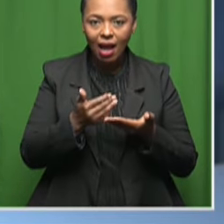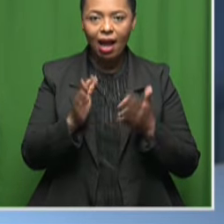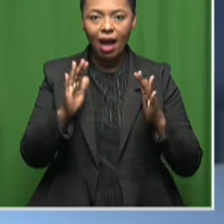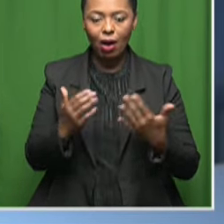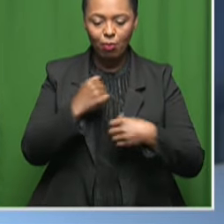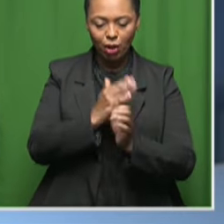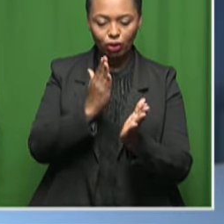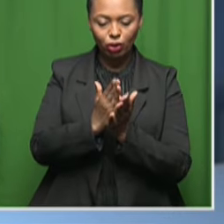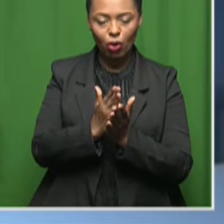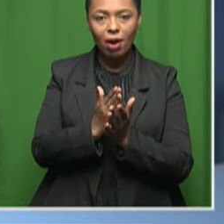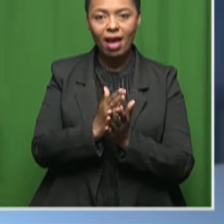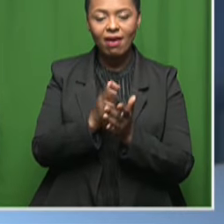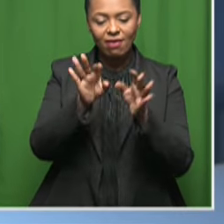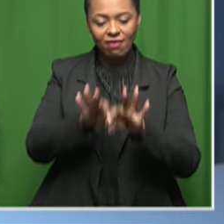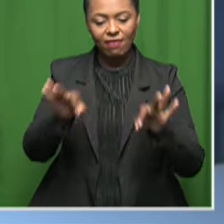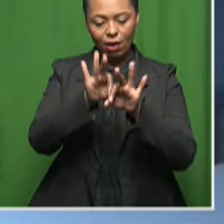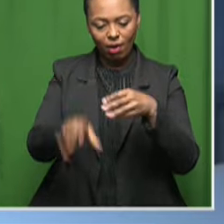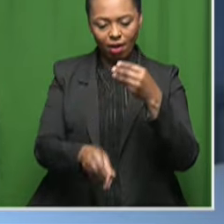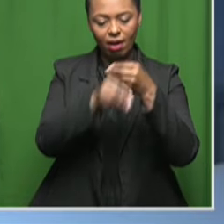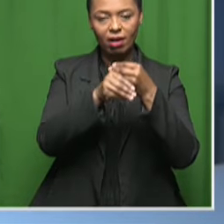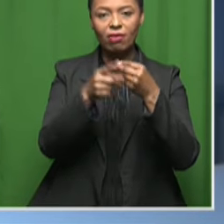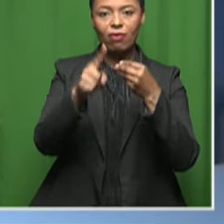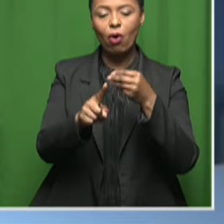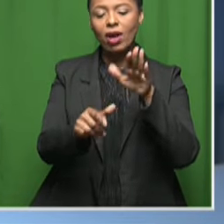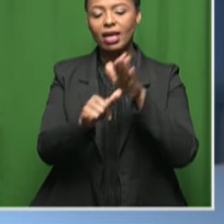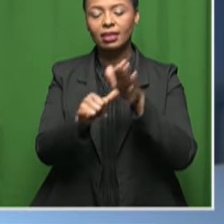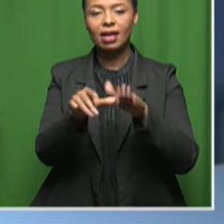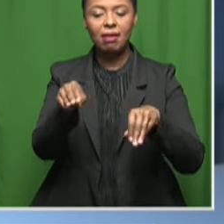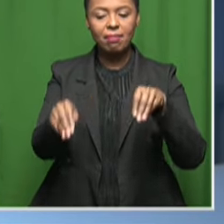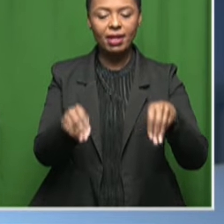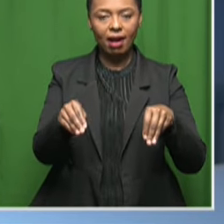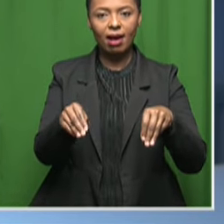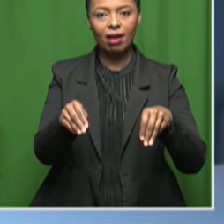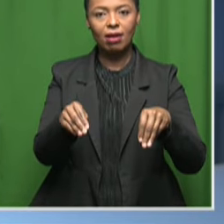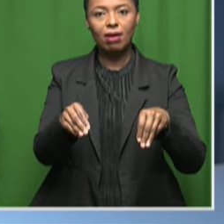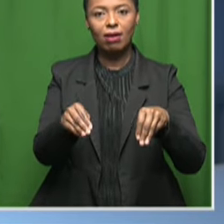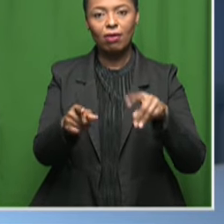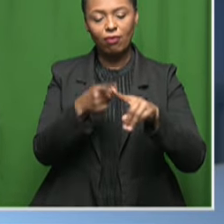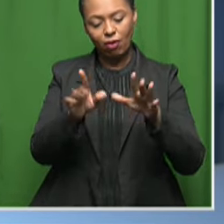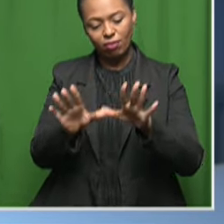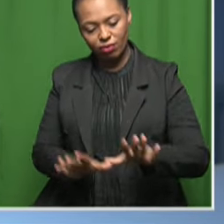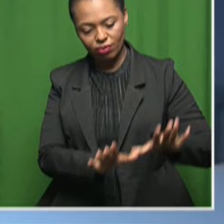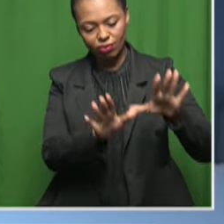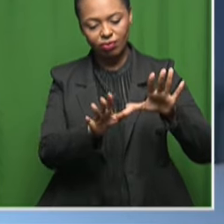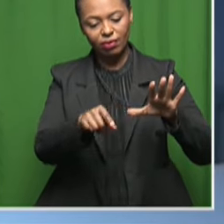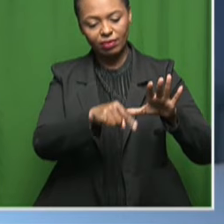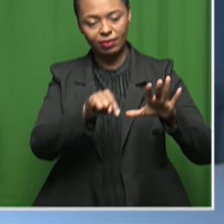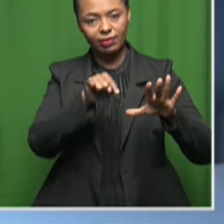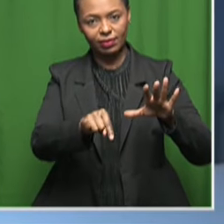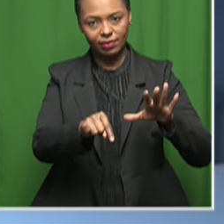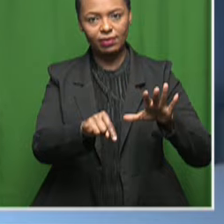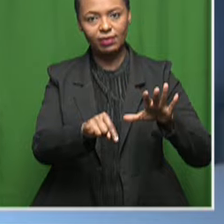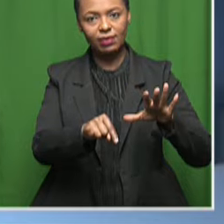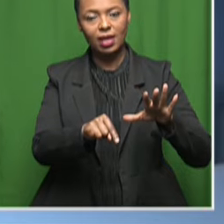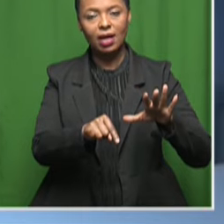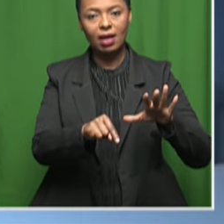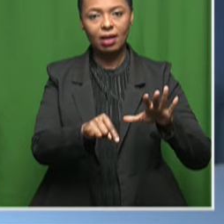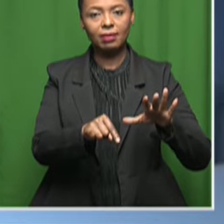the critical minerals that we have on the continent in order to industrialize and move